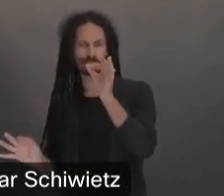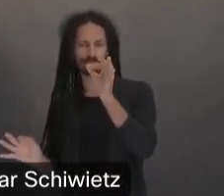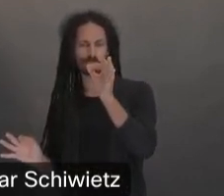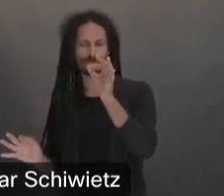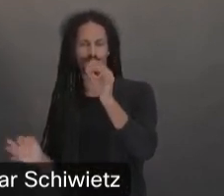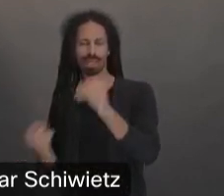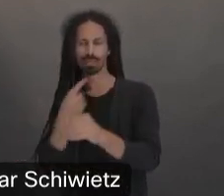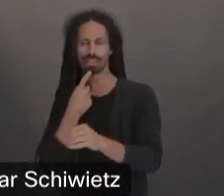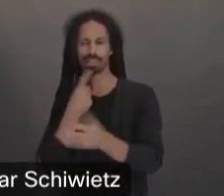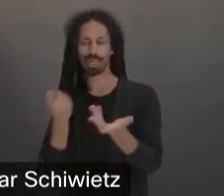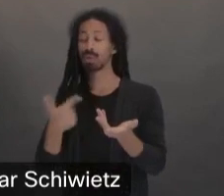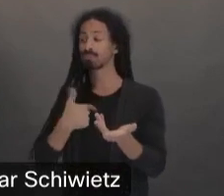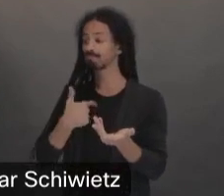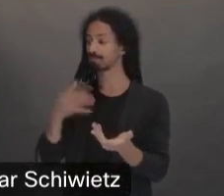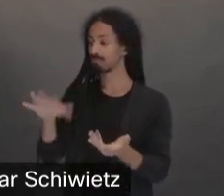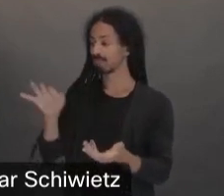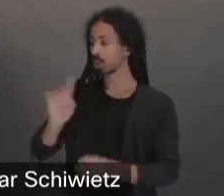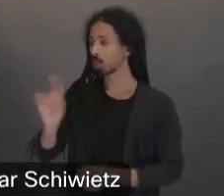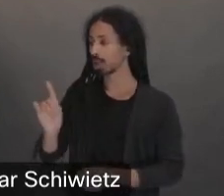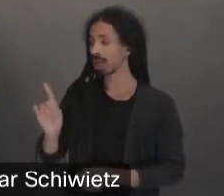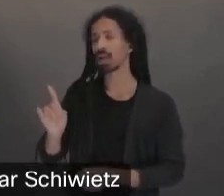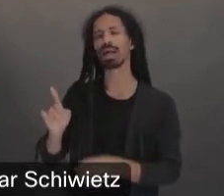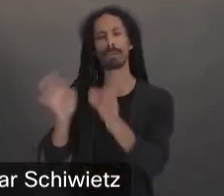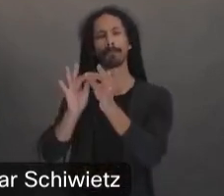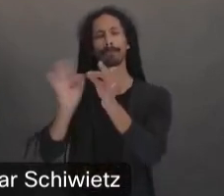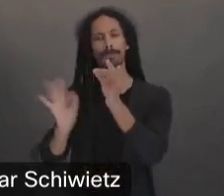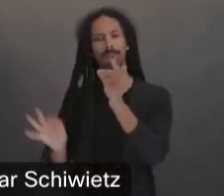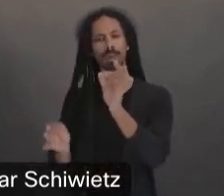this in paragraph 1.